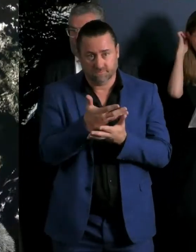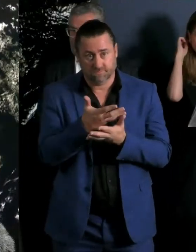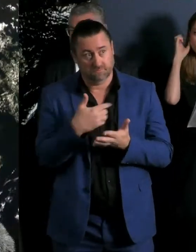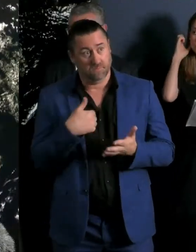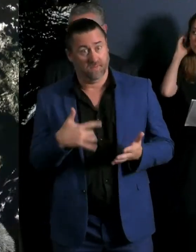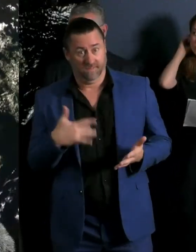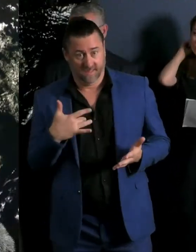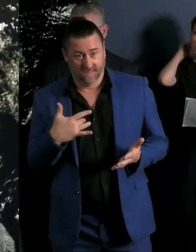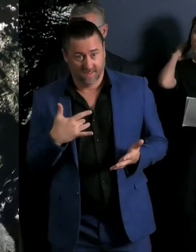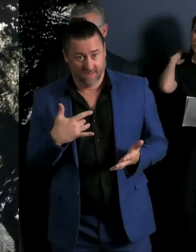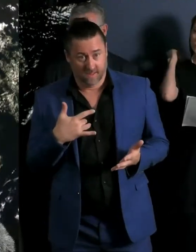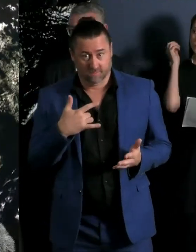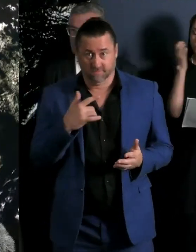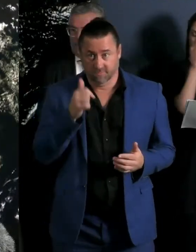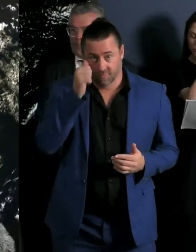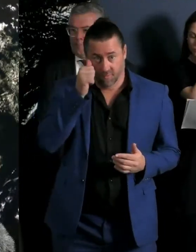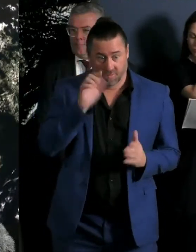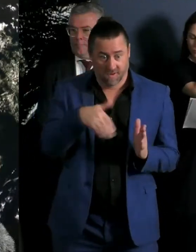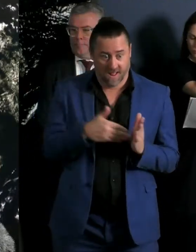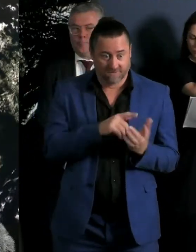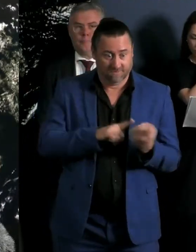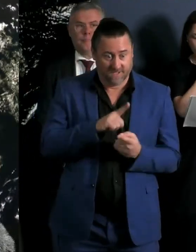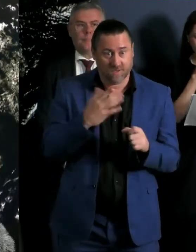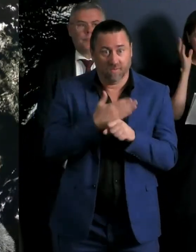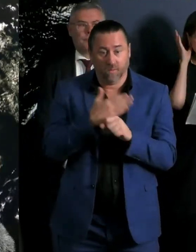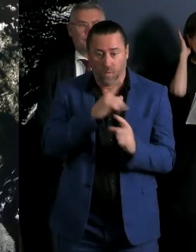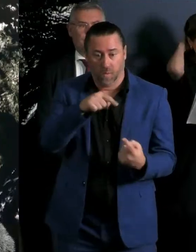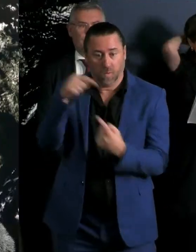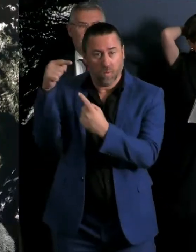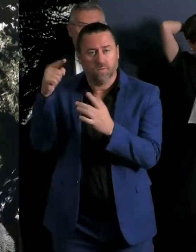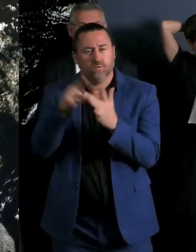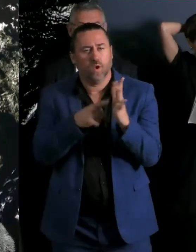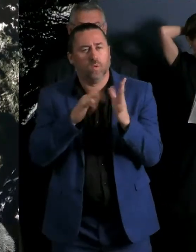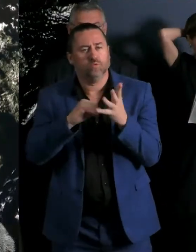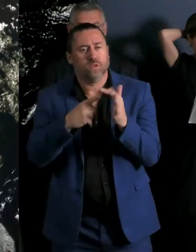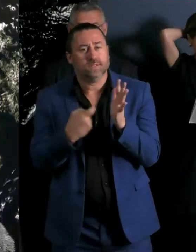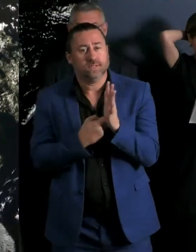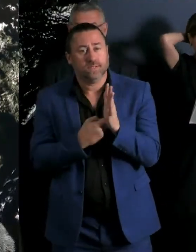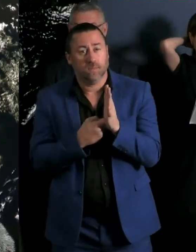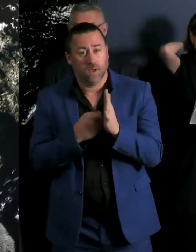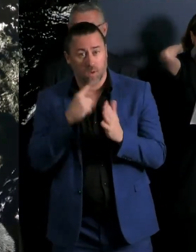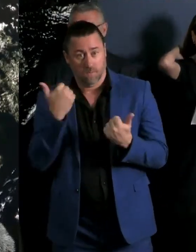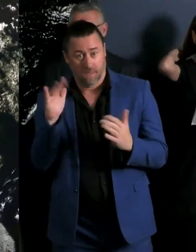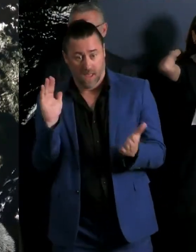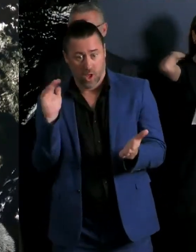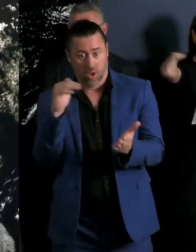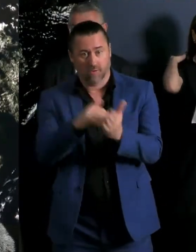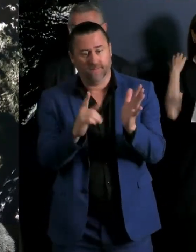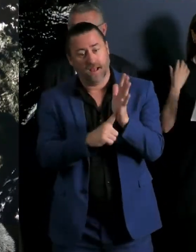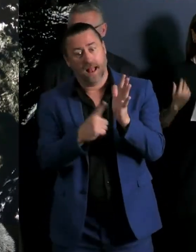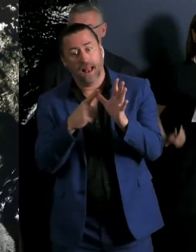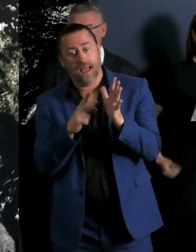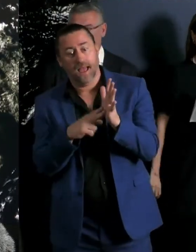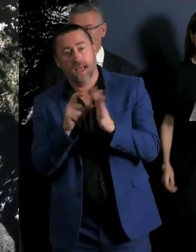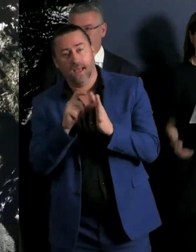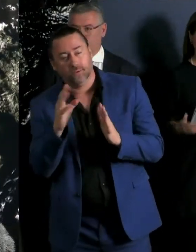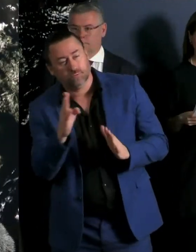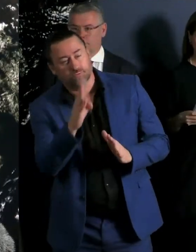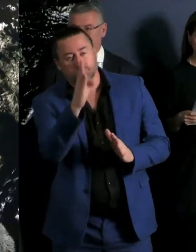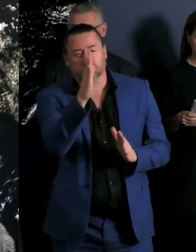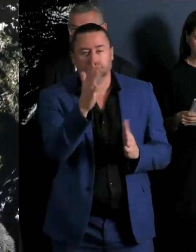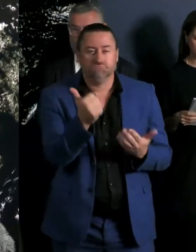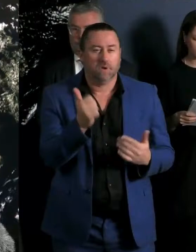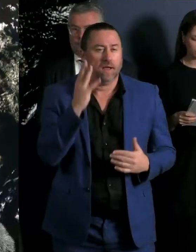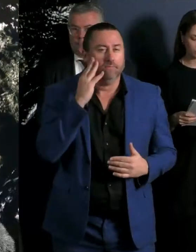before the cyclone hits Queensland. Tropical Cyclone Jasper will hit the far North Queensland coast early this afternoon